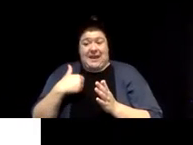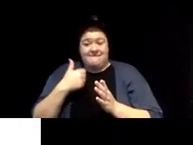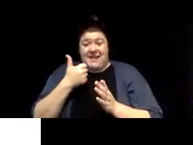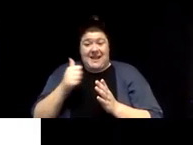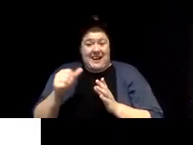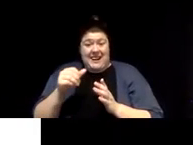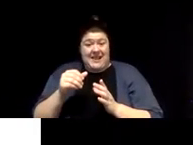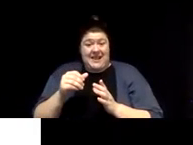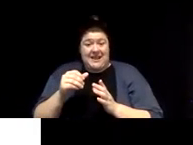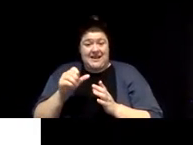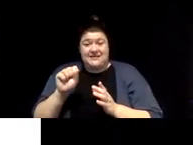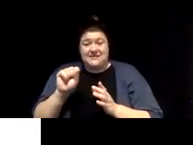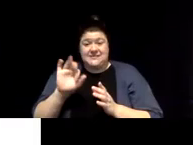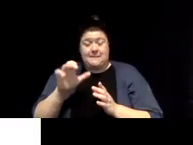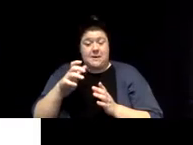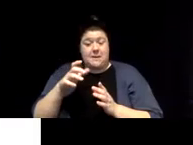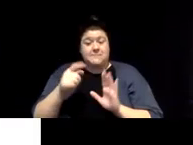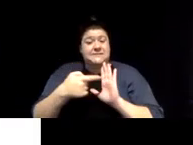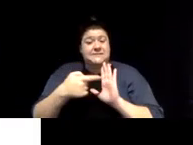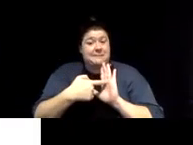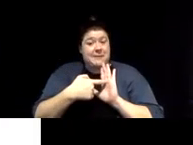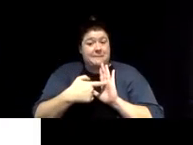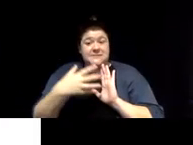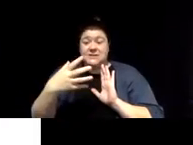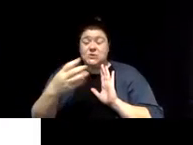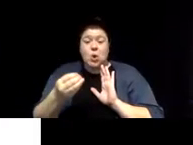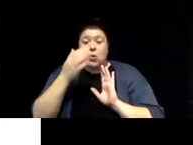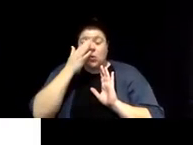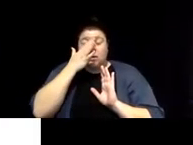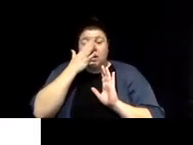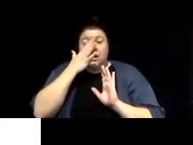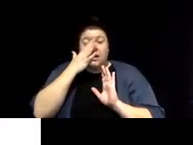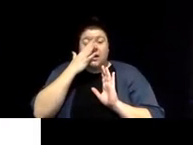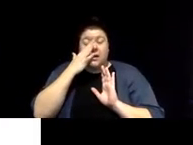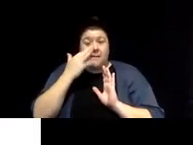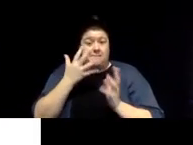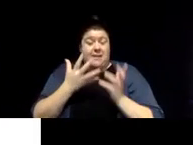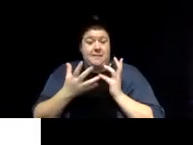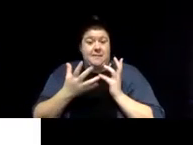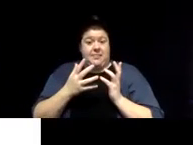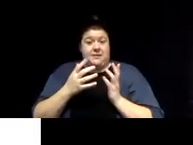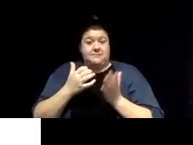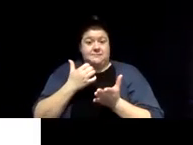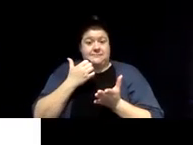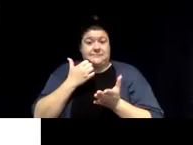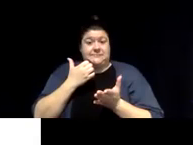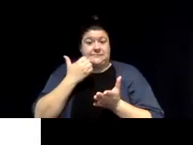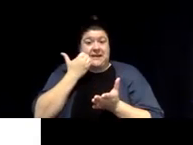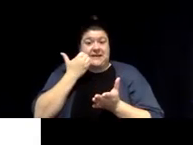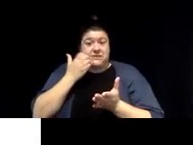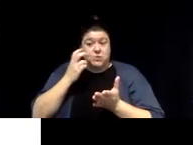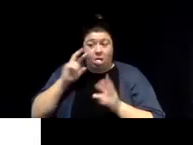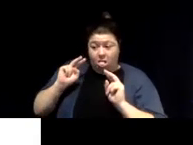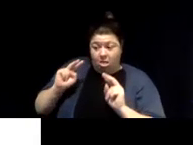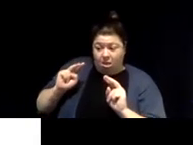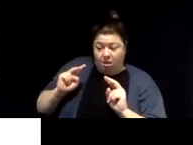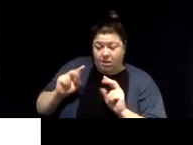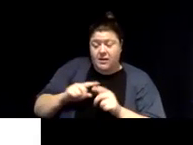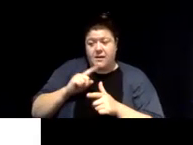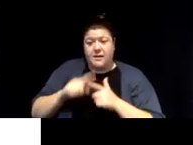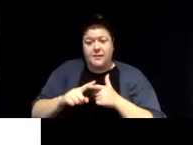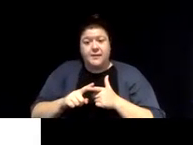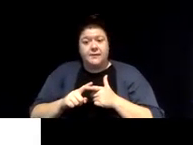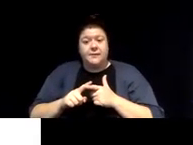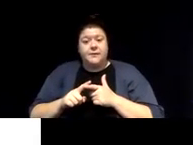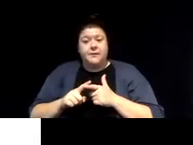go to the dentist, the dentist may do a just a visual test. Oftentimes if you go to a dental appointment, the